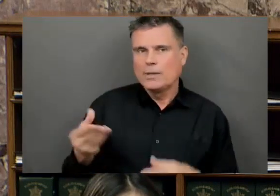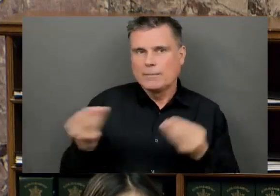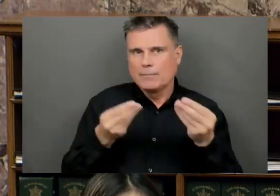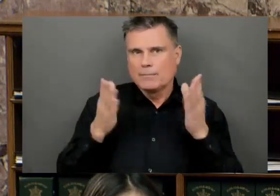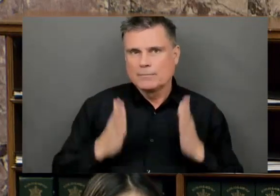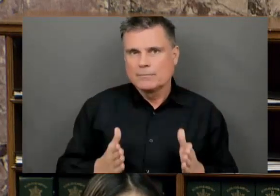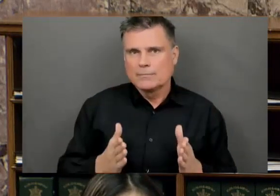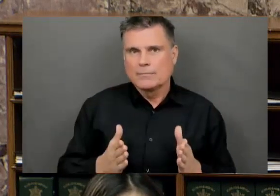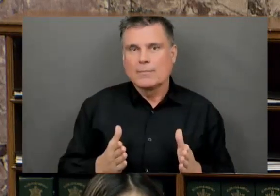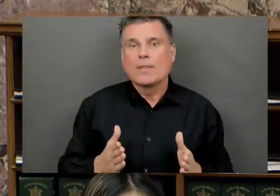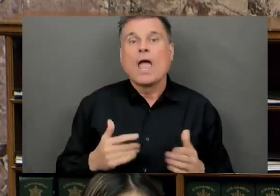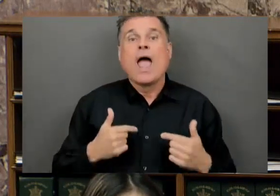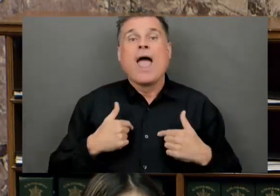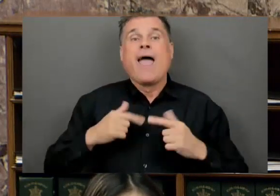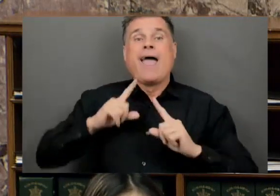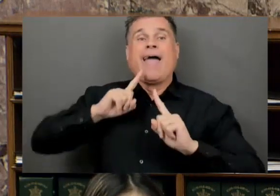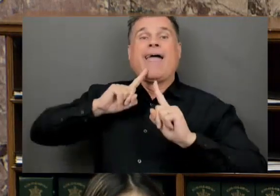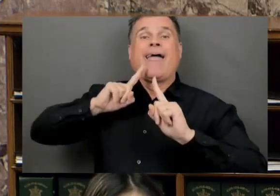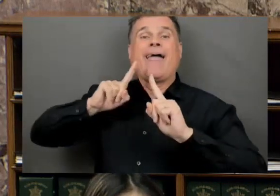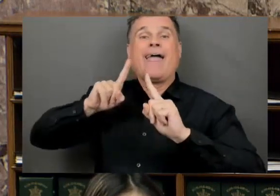them decides to.